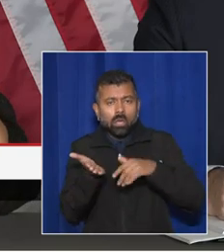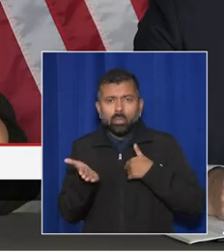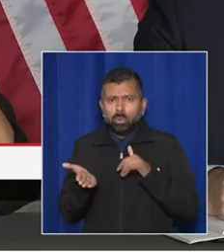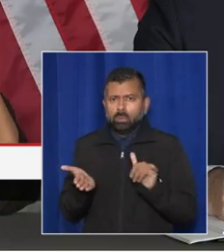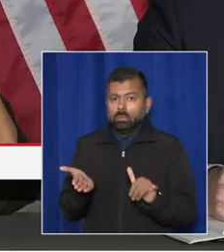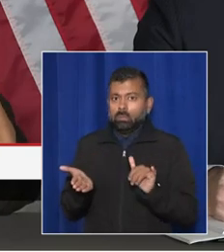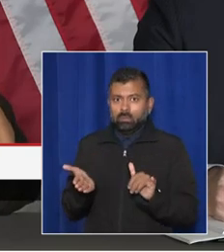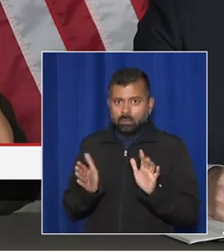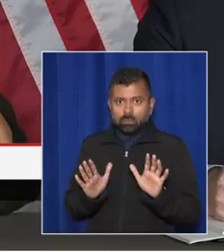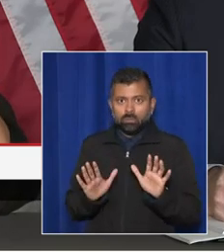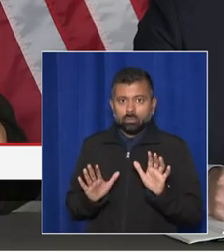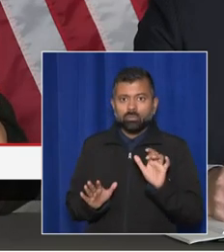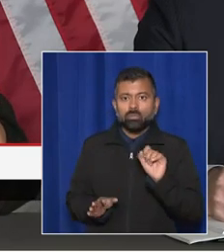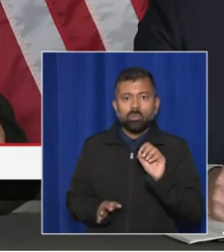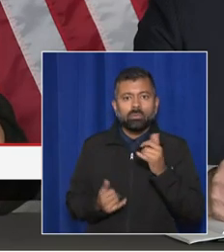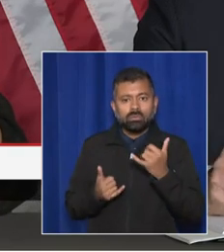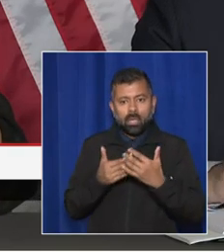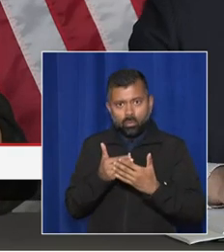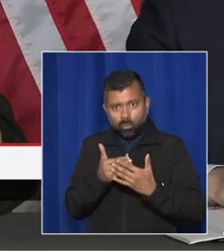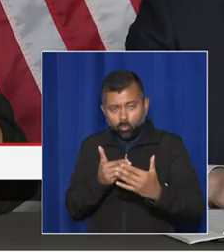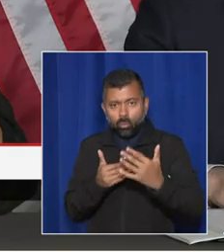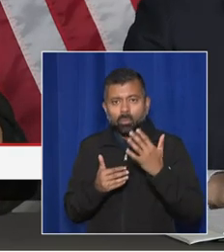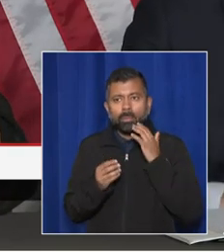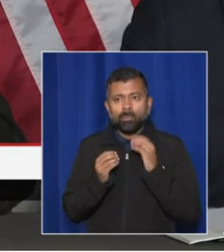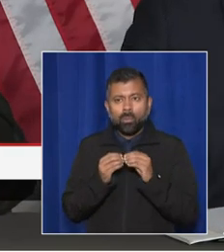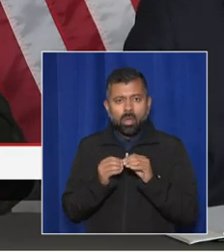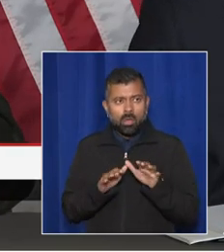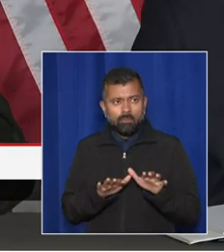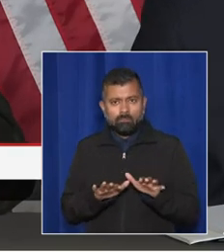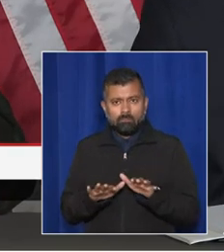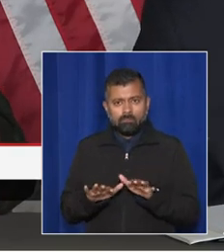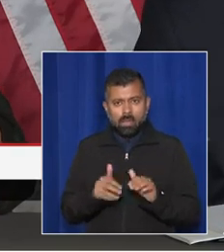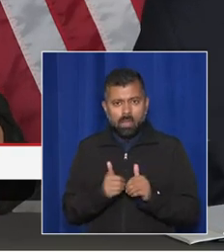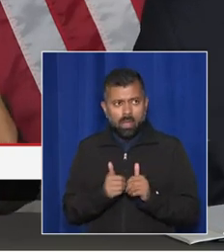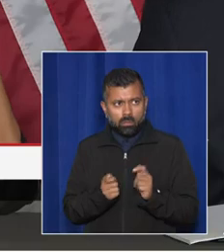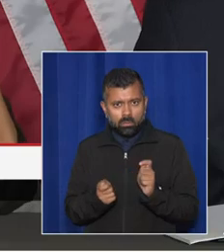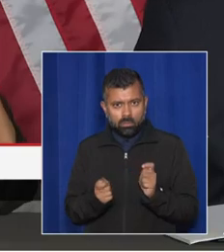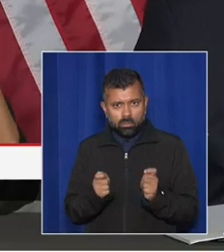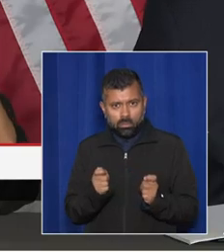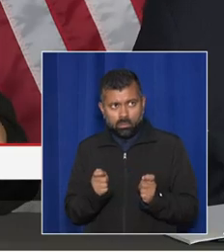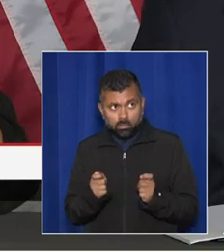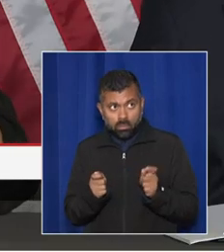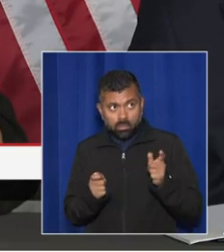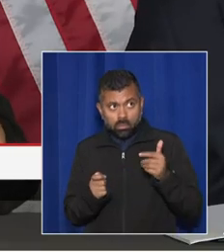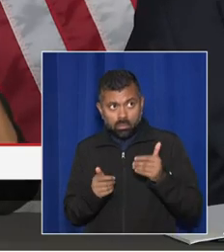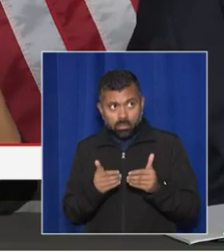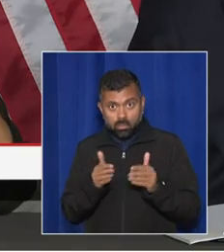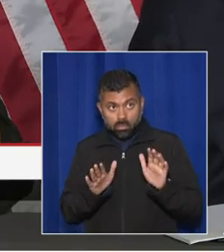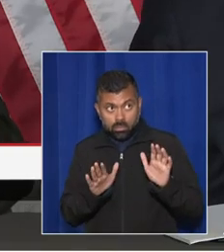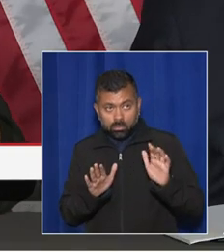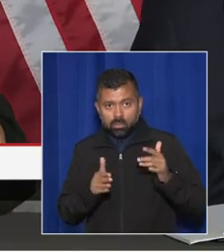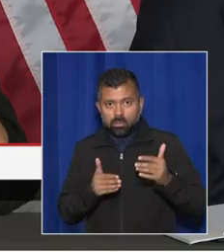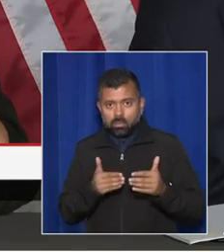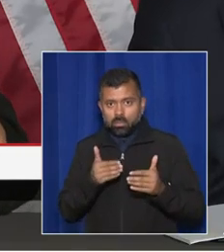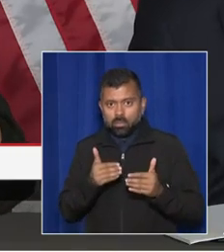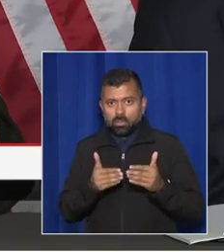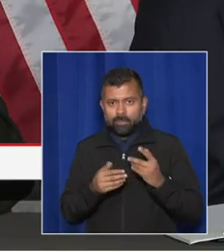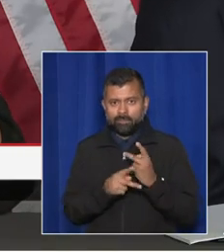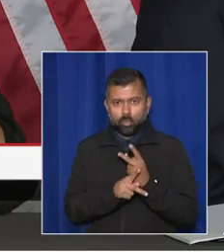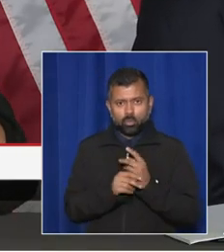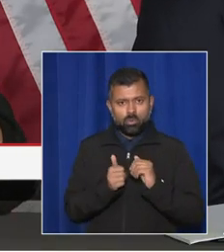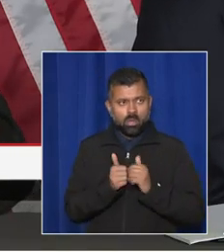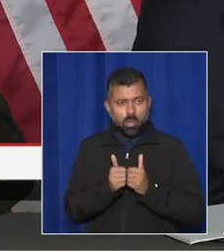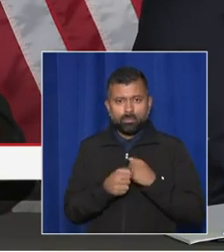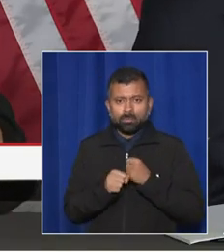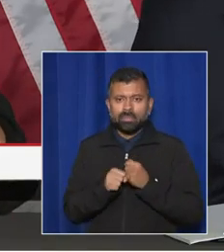orderly process, slow this process down, and consider, and just to be sure, we've seen some backtracking